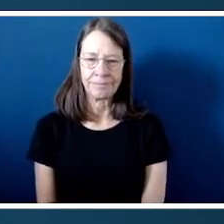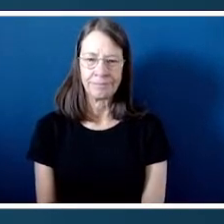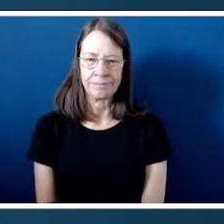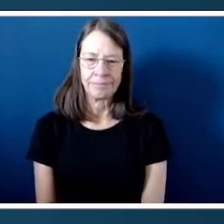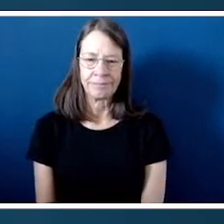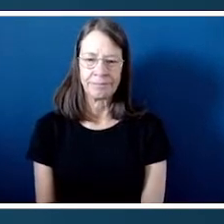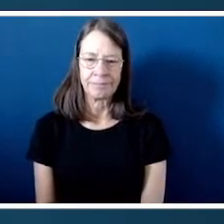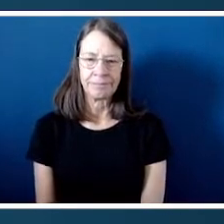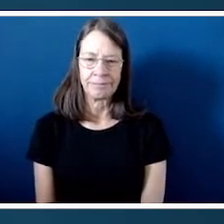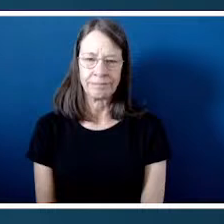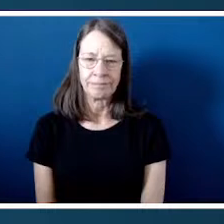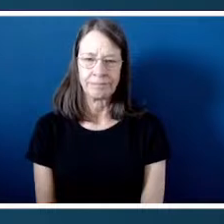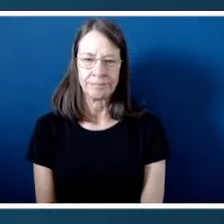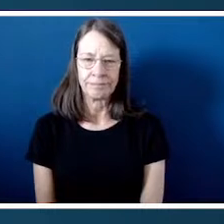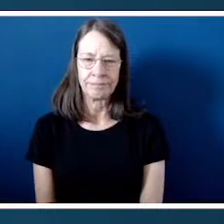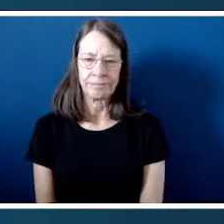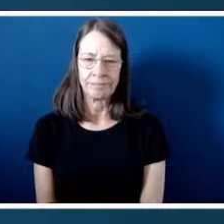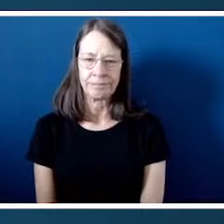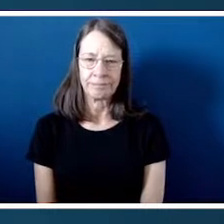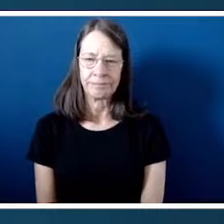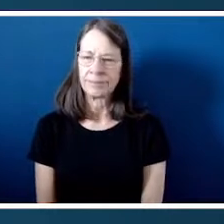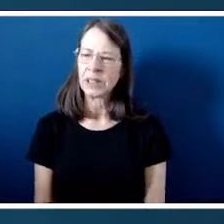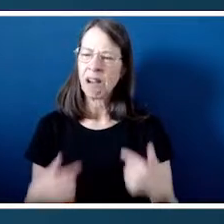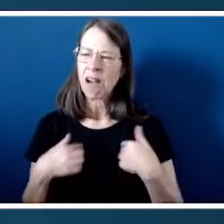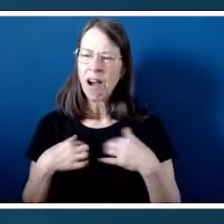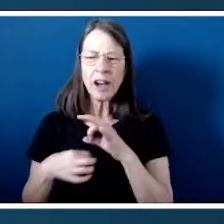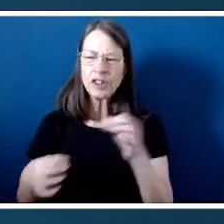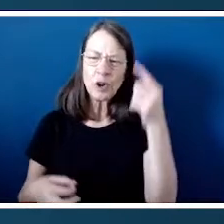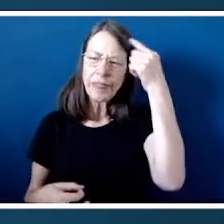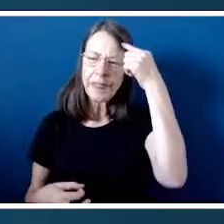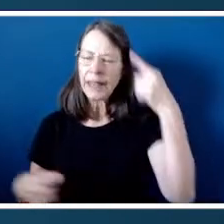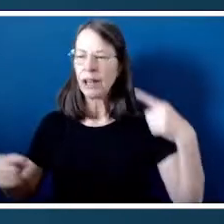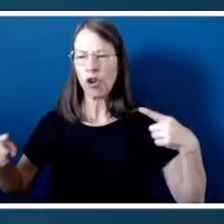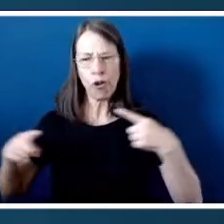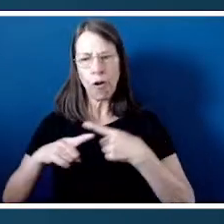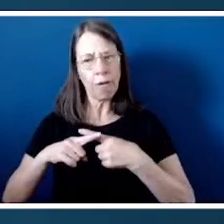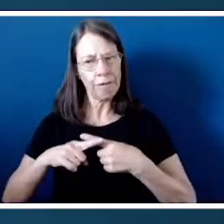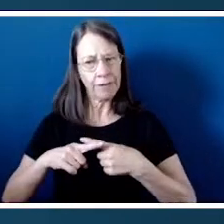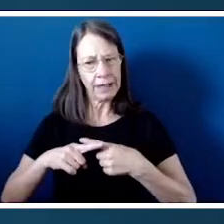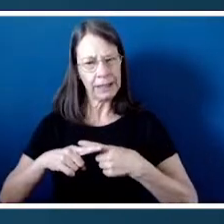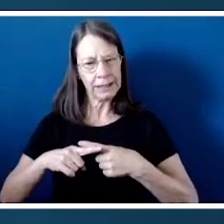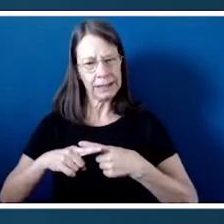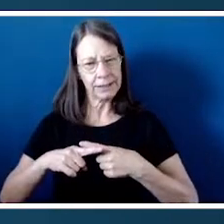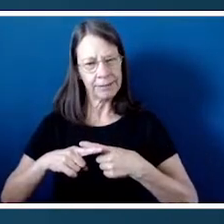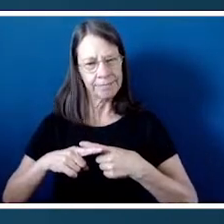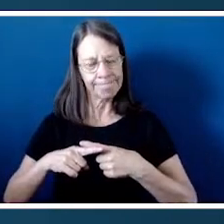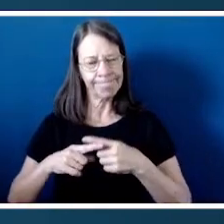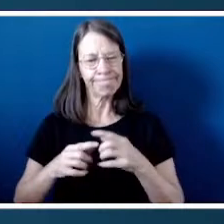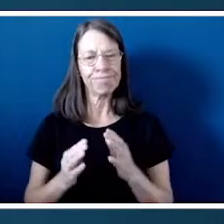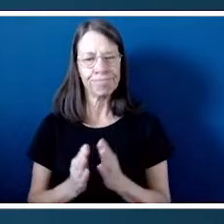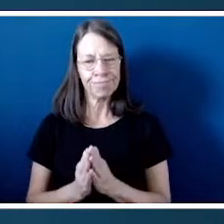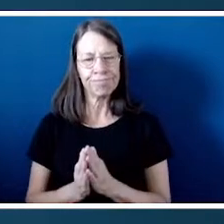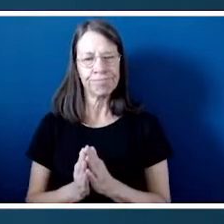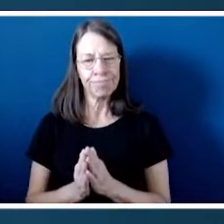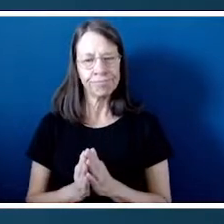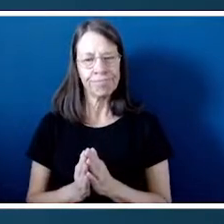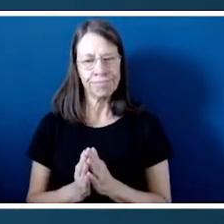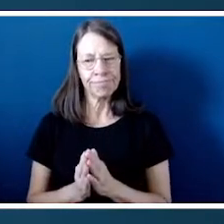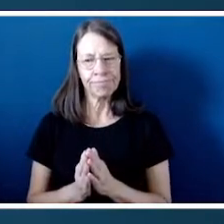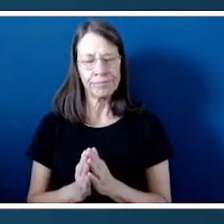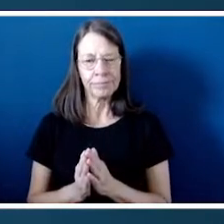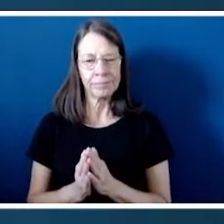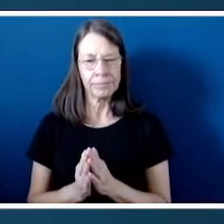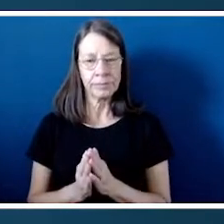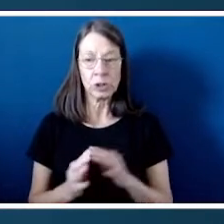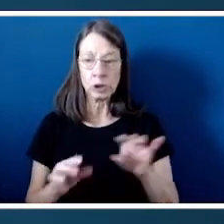there would be or there is a conflict between the objectives of